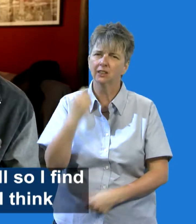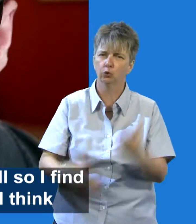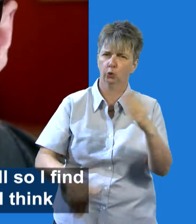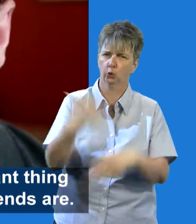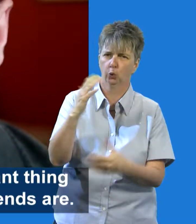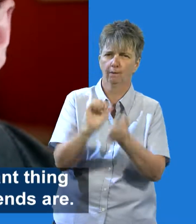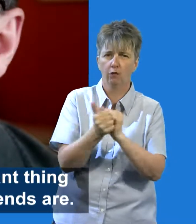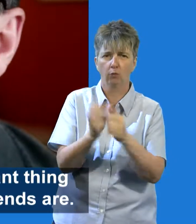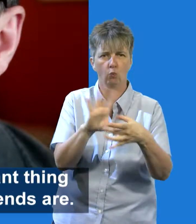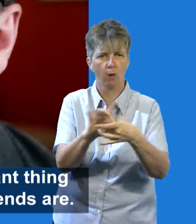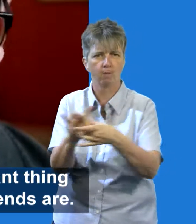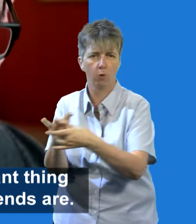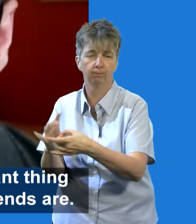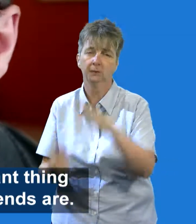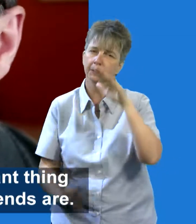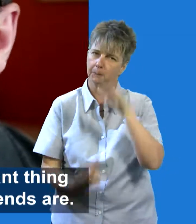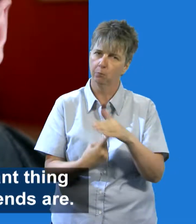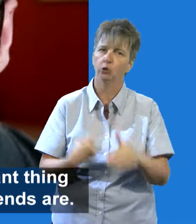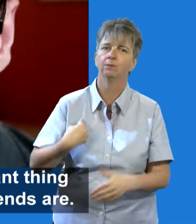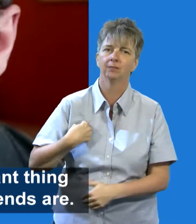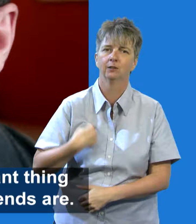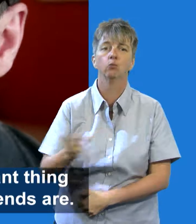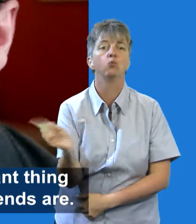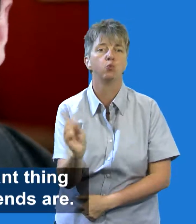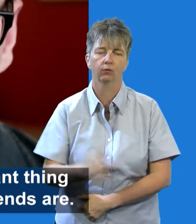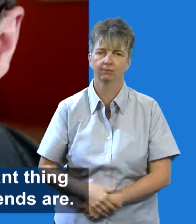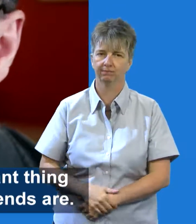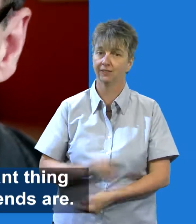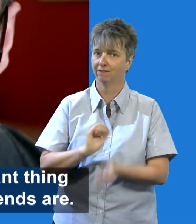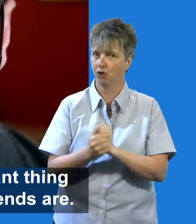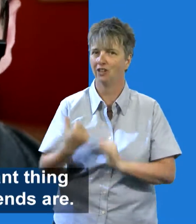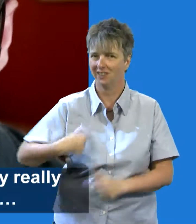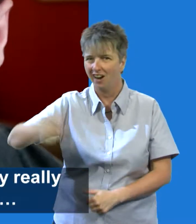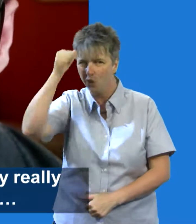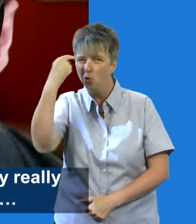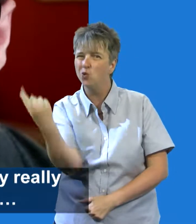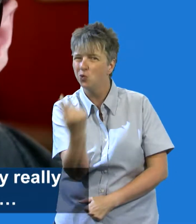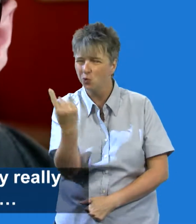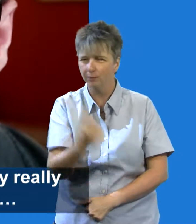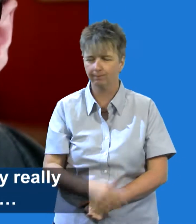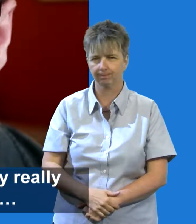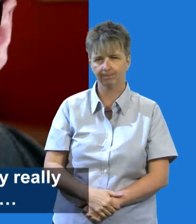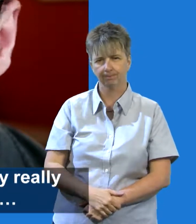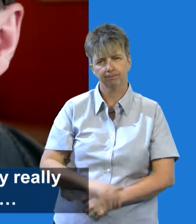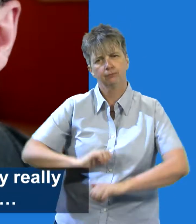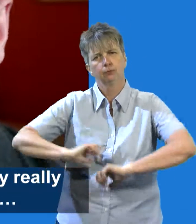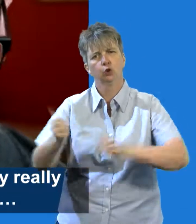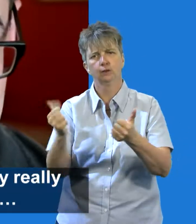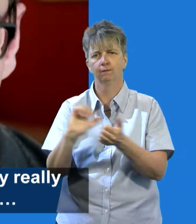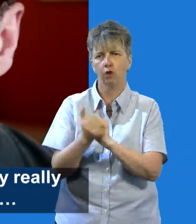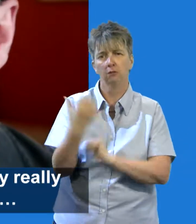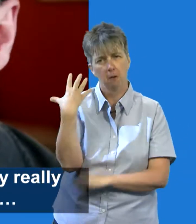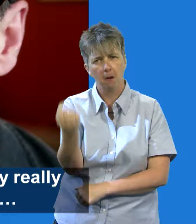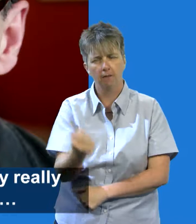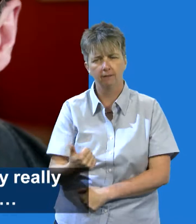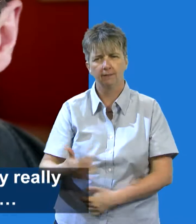here. Yeah, that's probably the most important thing about my life, really, is my friends. And I feel very